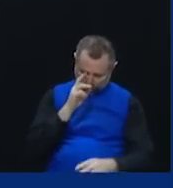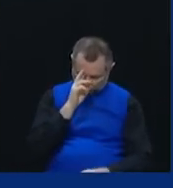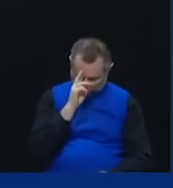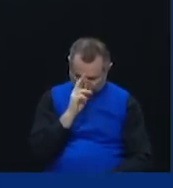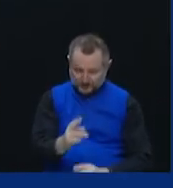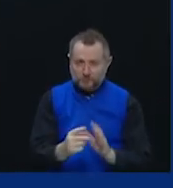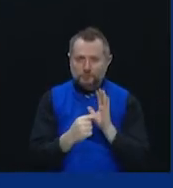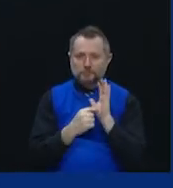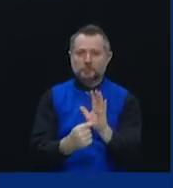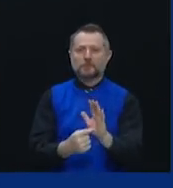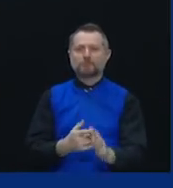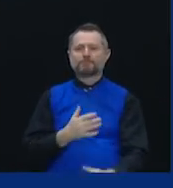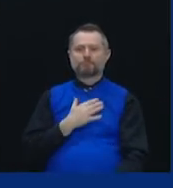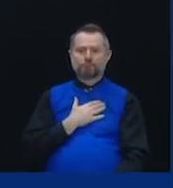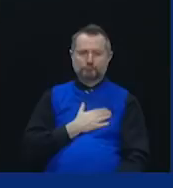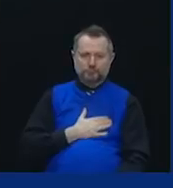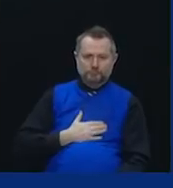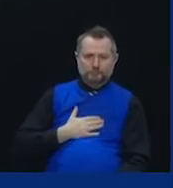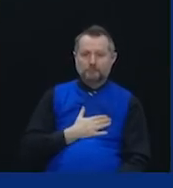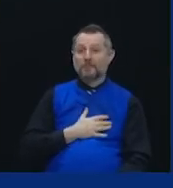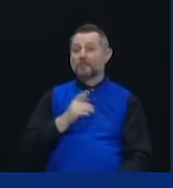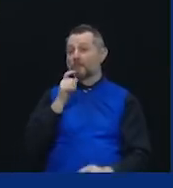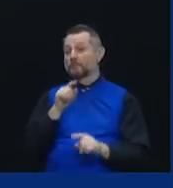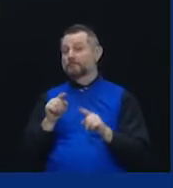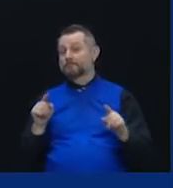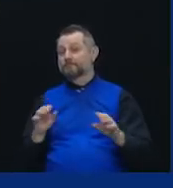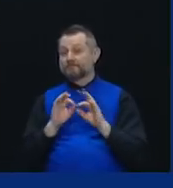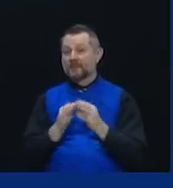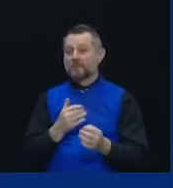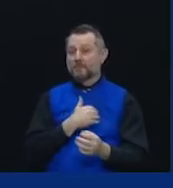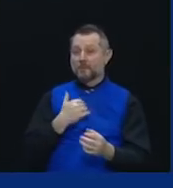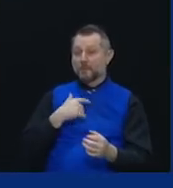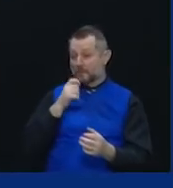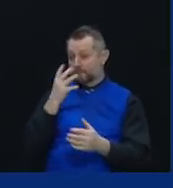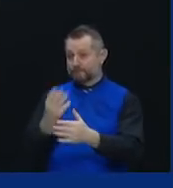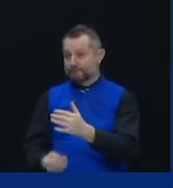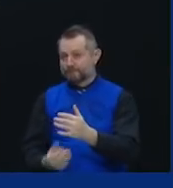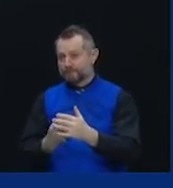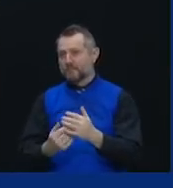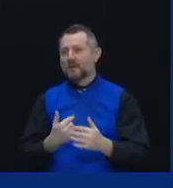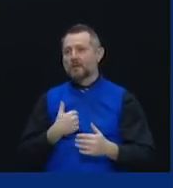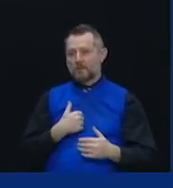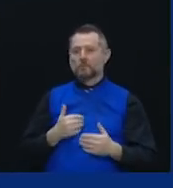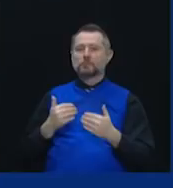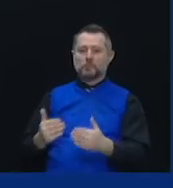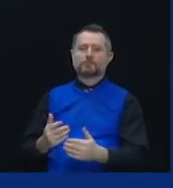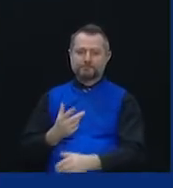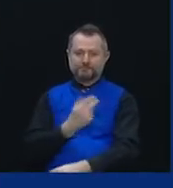the families who lost loved ones by getting a vaccination. Thank you, and God bless you.